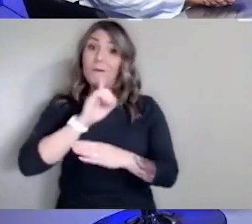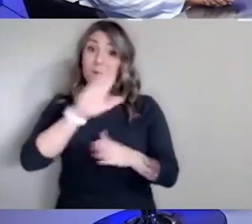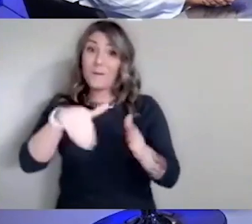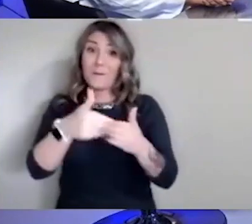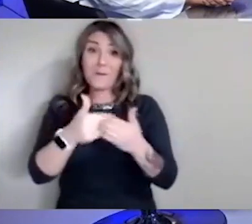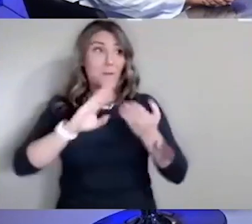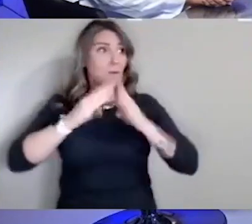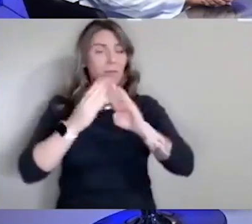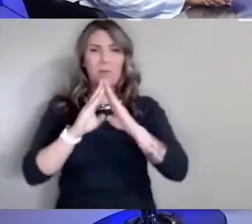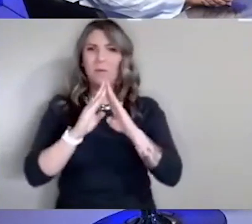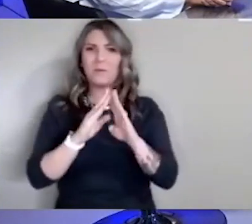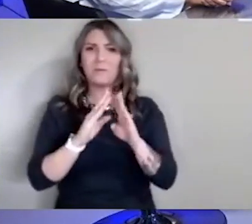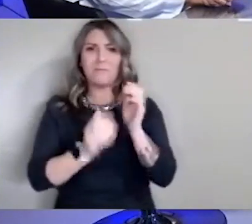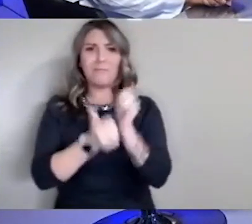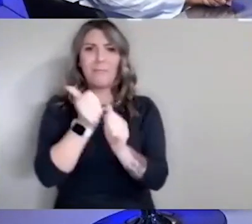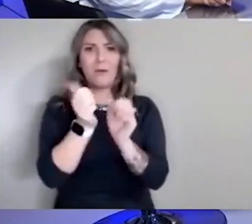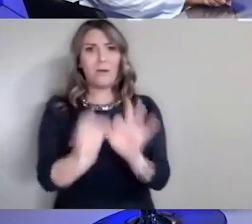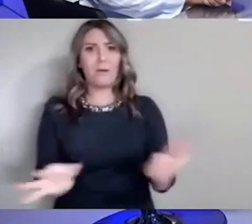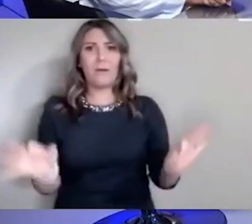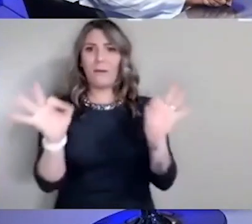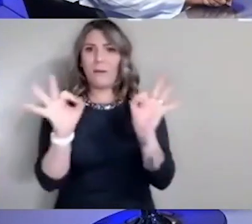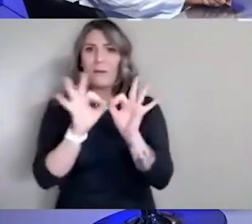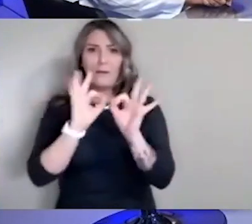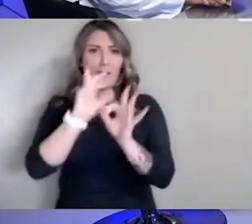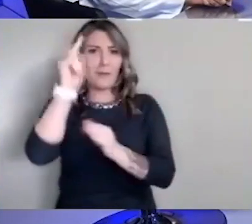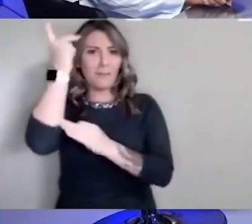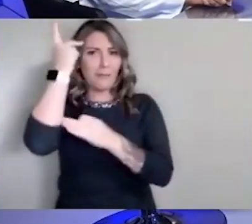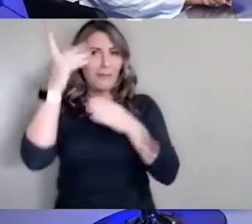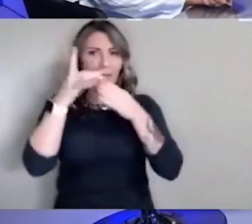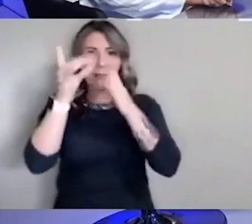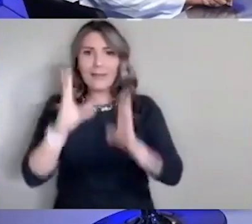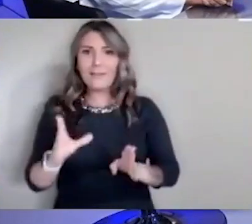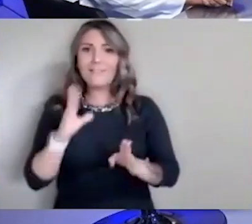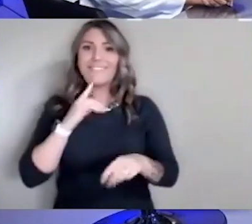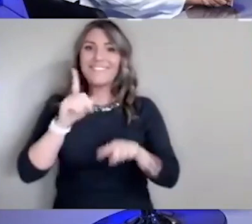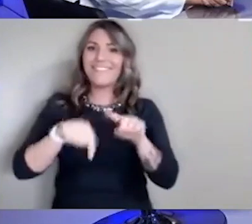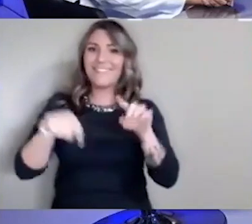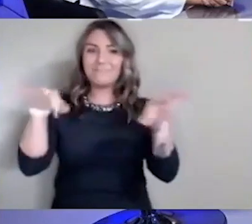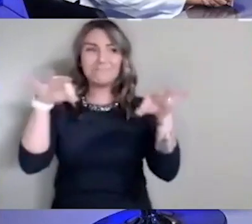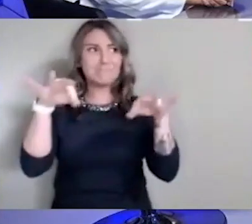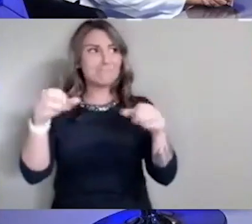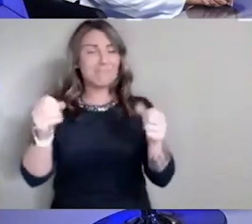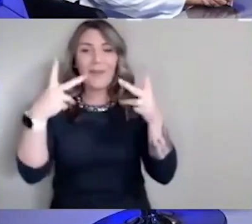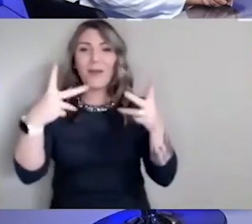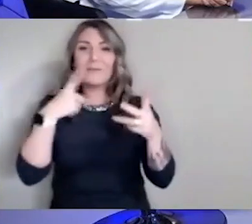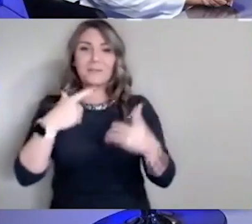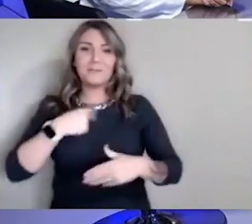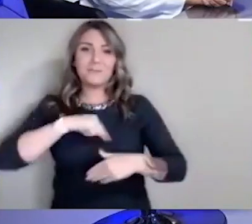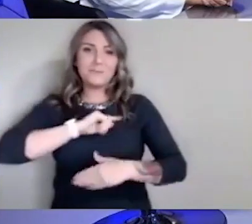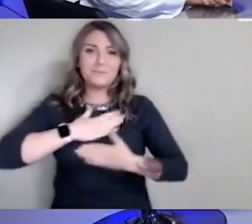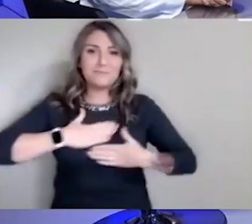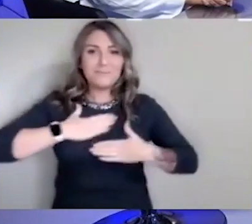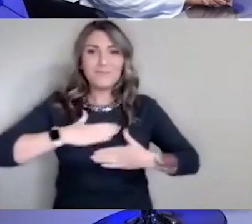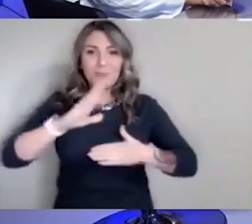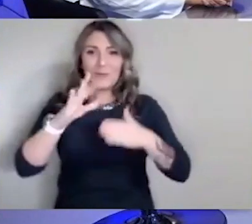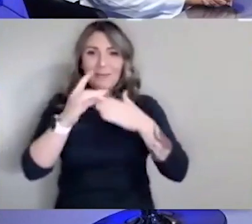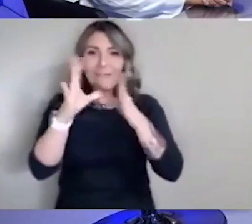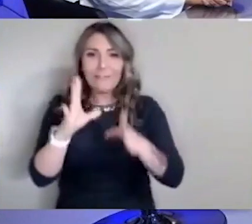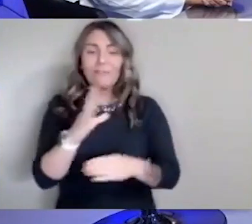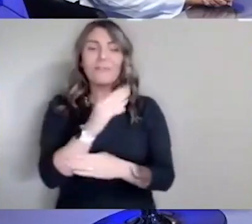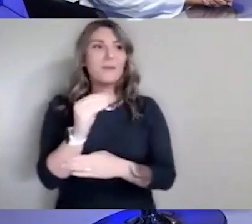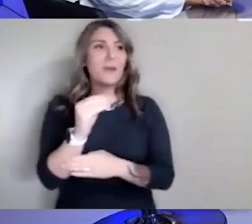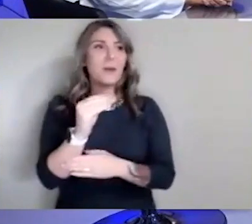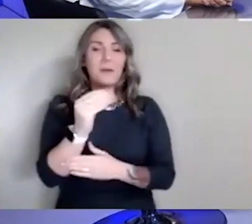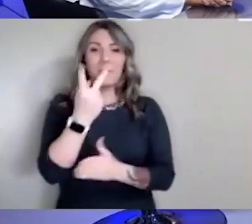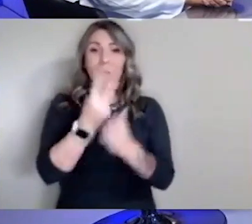most important political leaders to us. We can't tell you how much we appreciate your leadership and how you believed in both the science